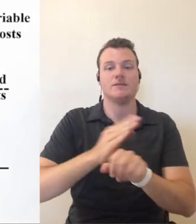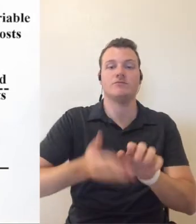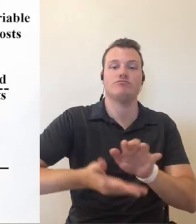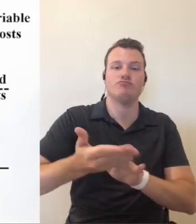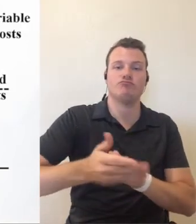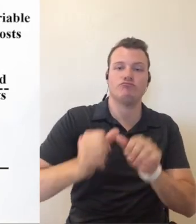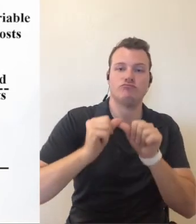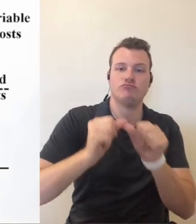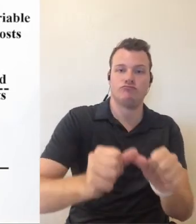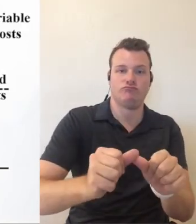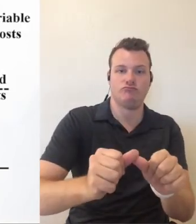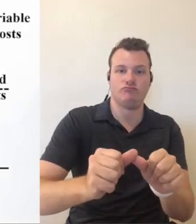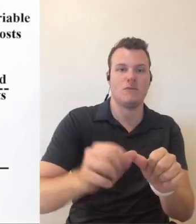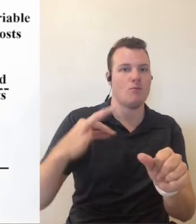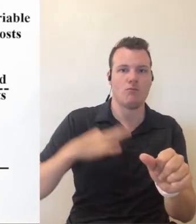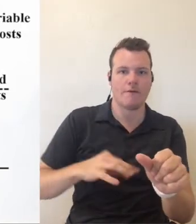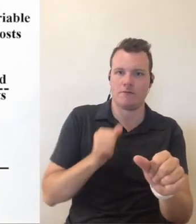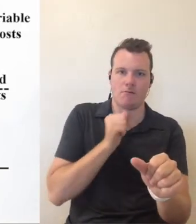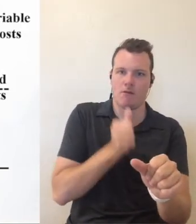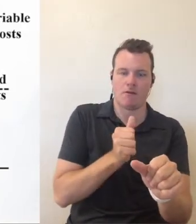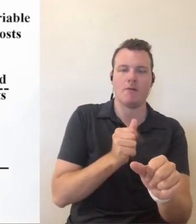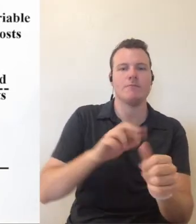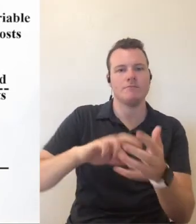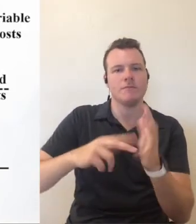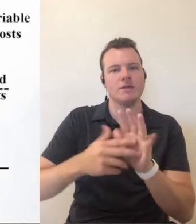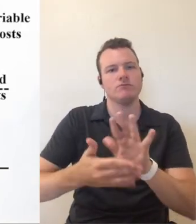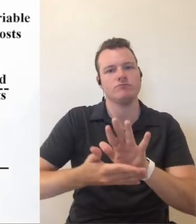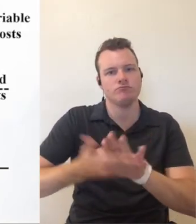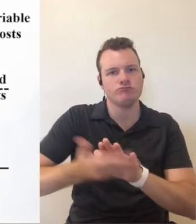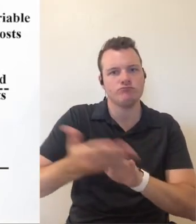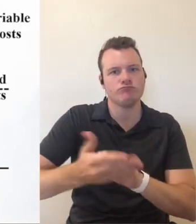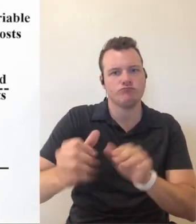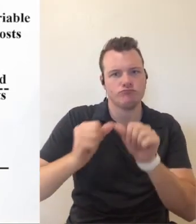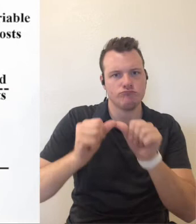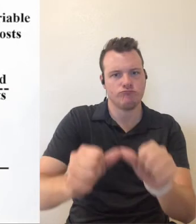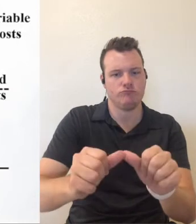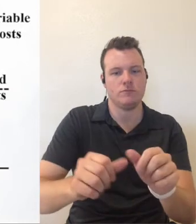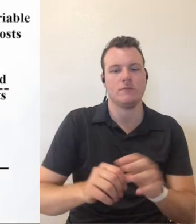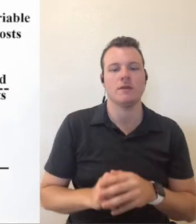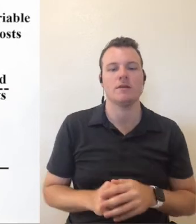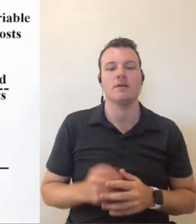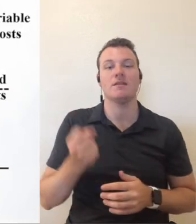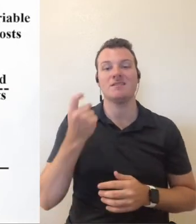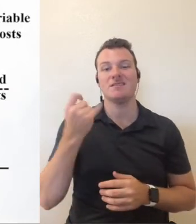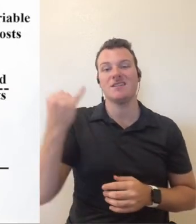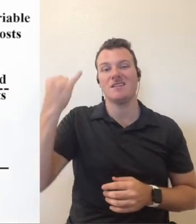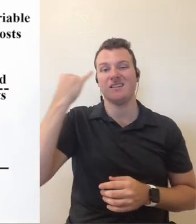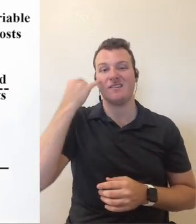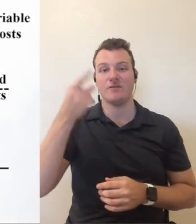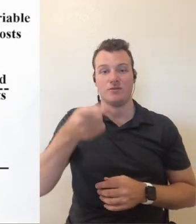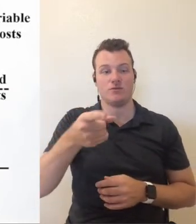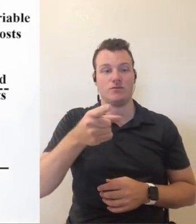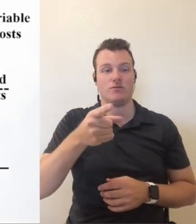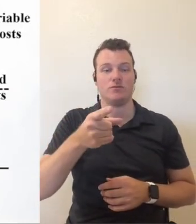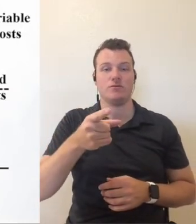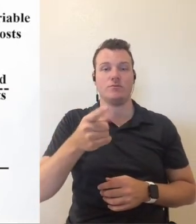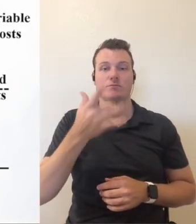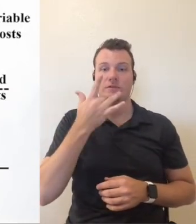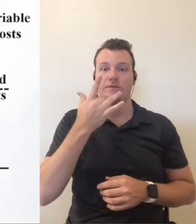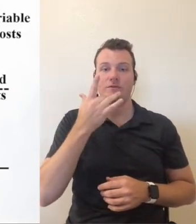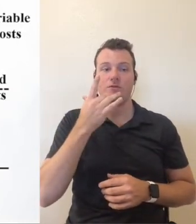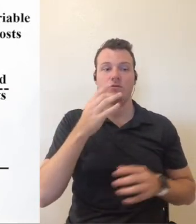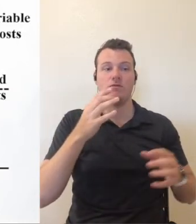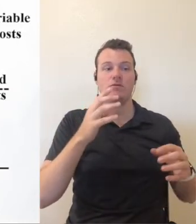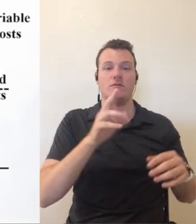I want to preface that by saying the calculations are a little bit different if you subscribe to the bundled model versus